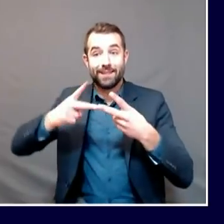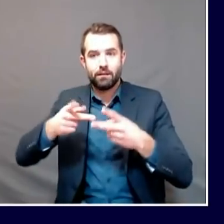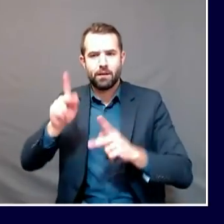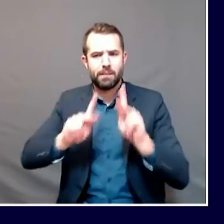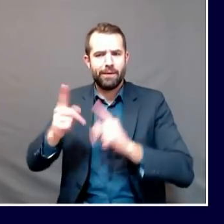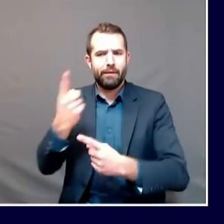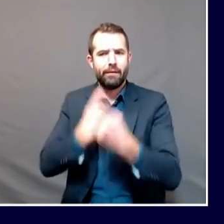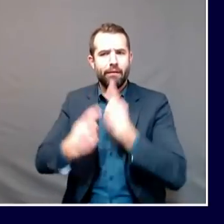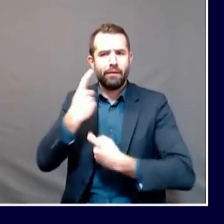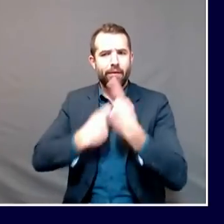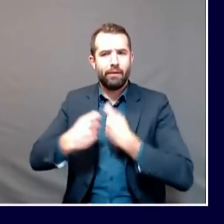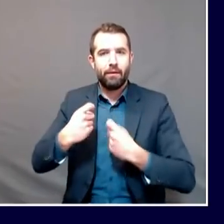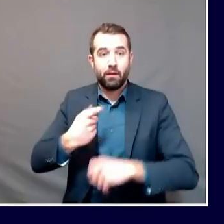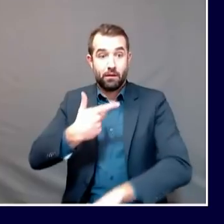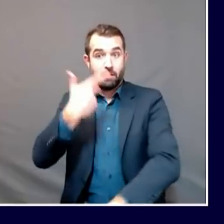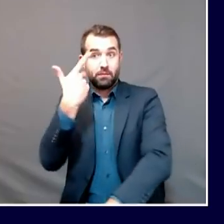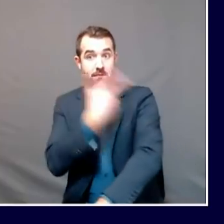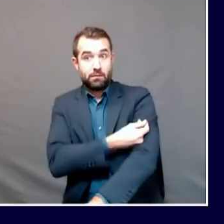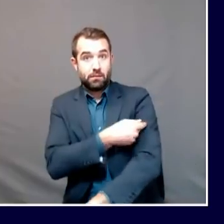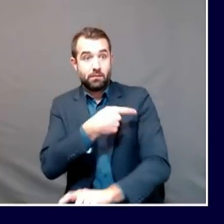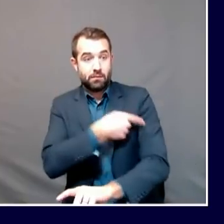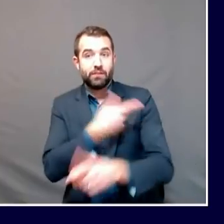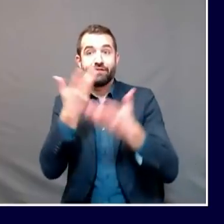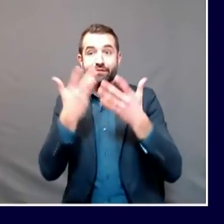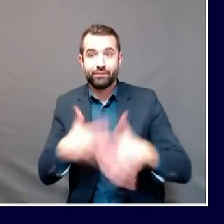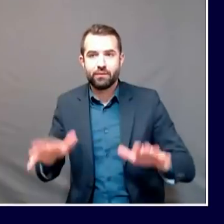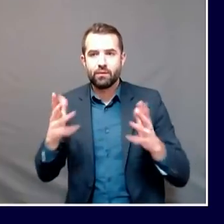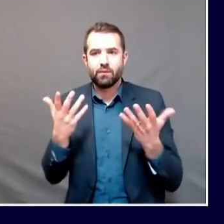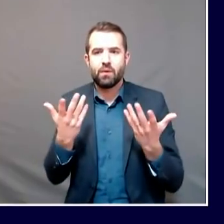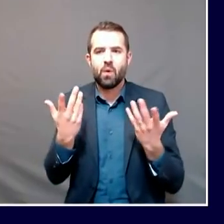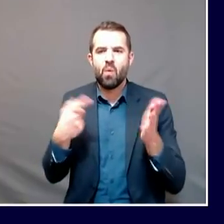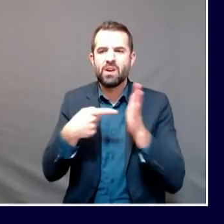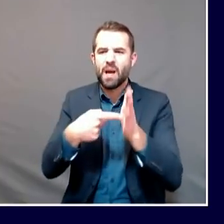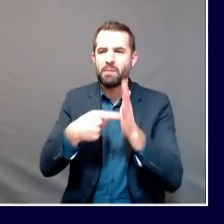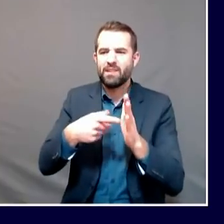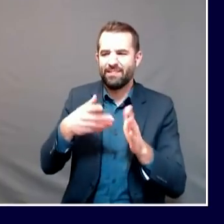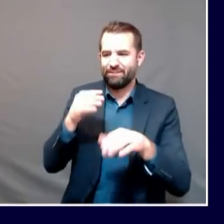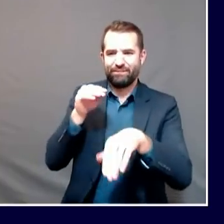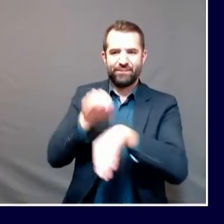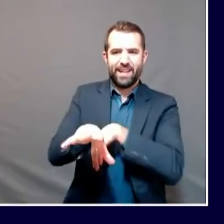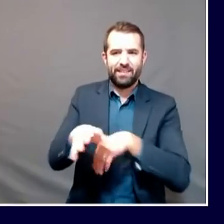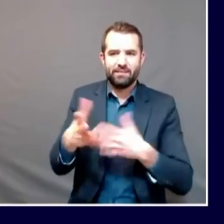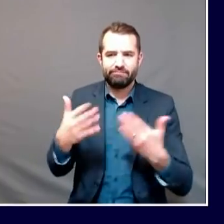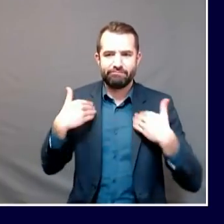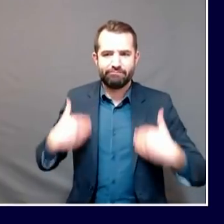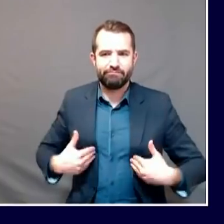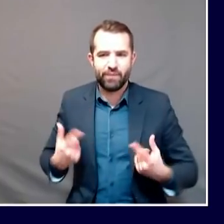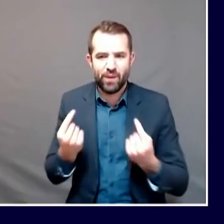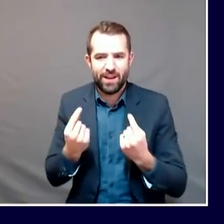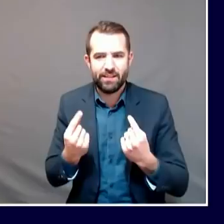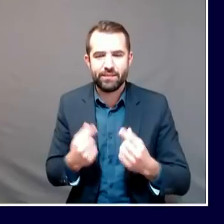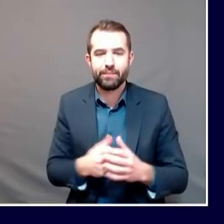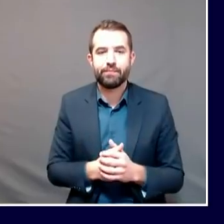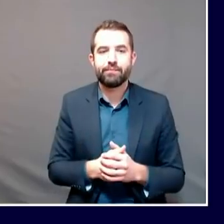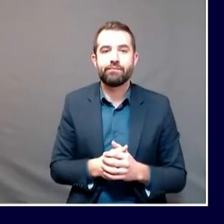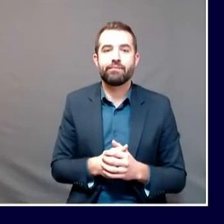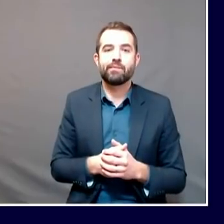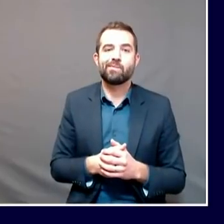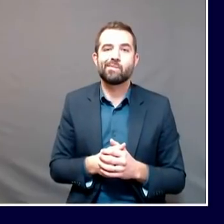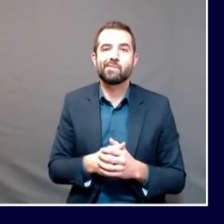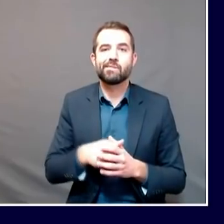the vaccine is administered is via an injection that you have to do twice into your upper arm, right in your